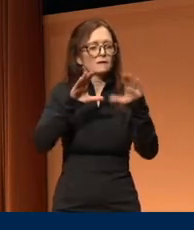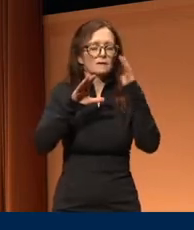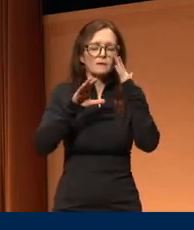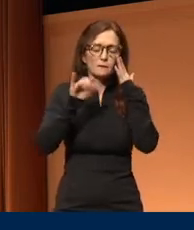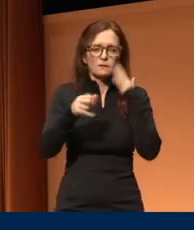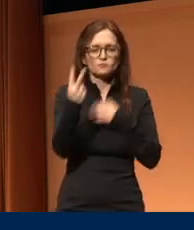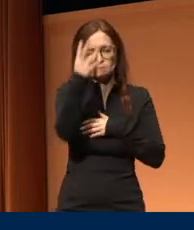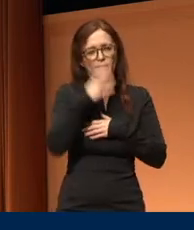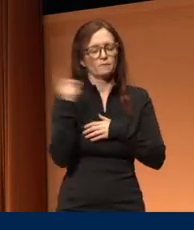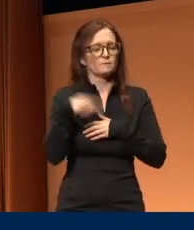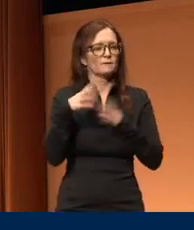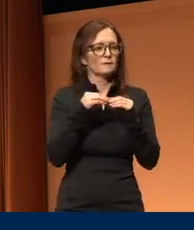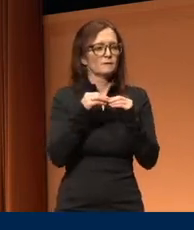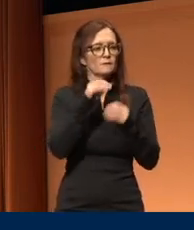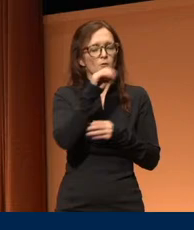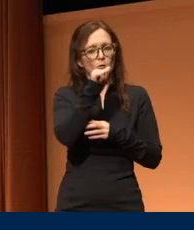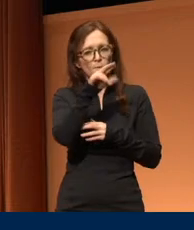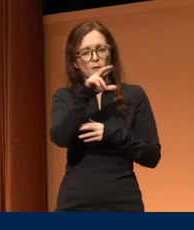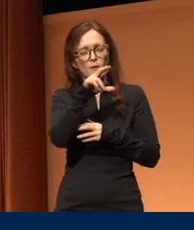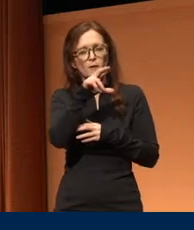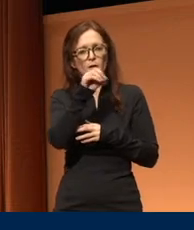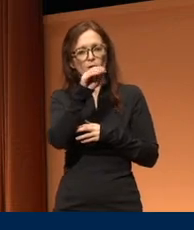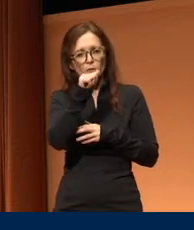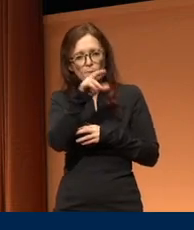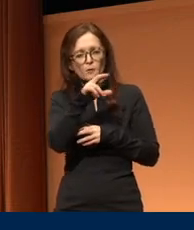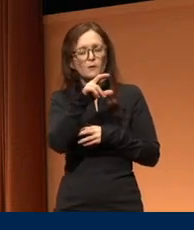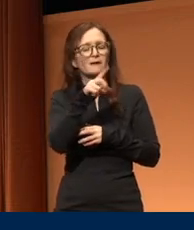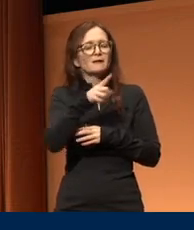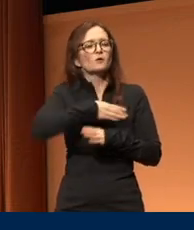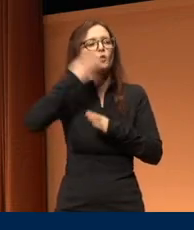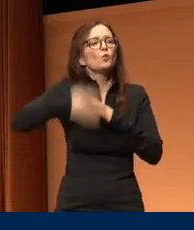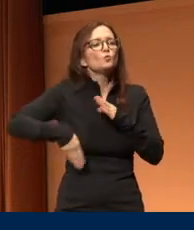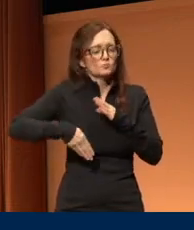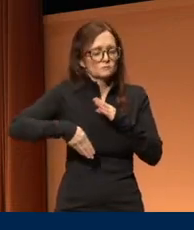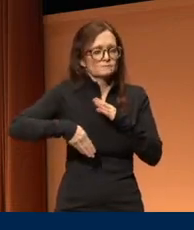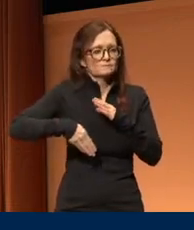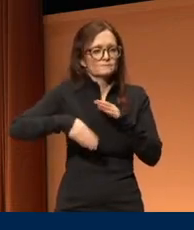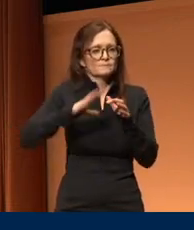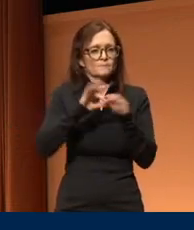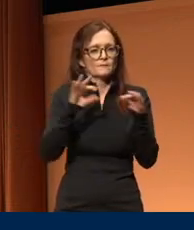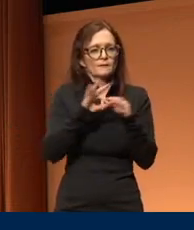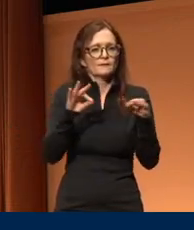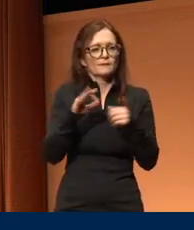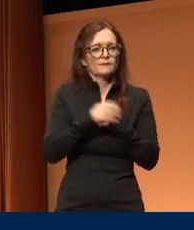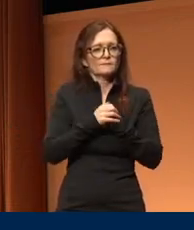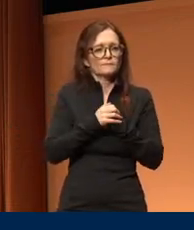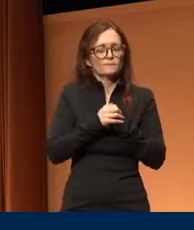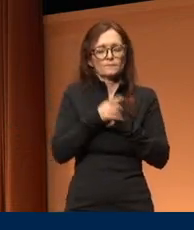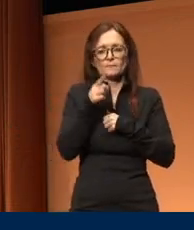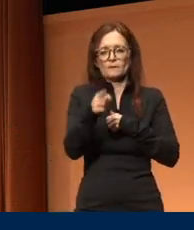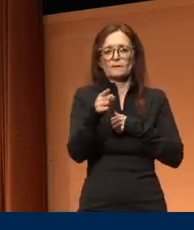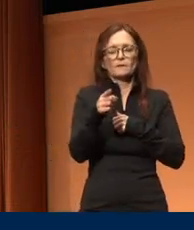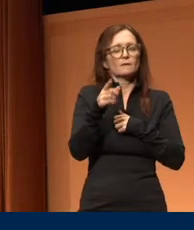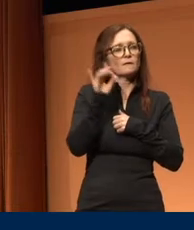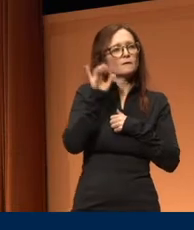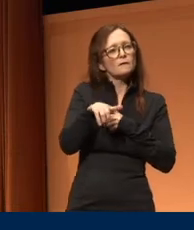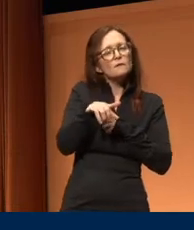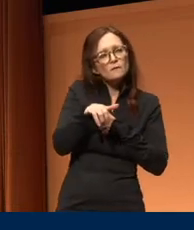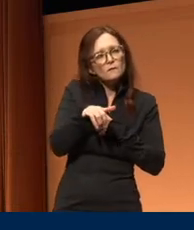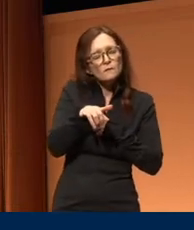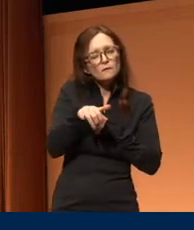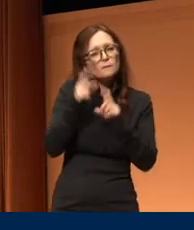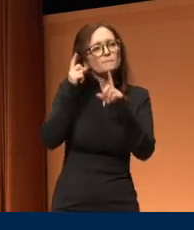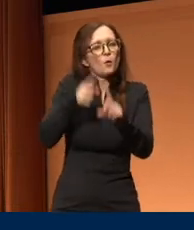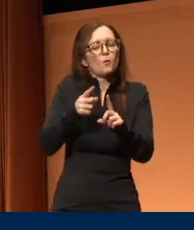member of the convention, Omar, cinched this conclusion. He had been immediately noticeable for posing a